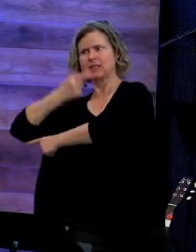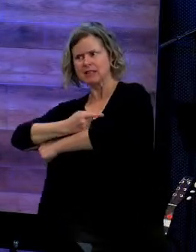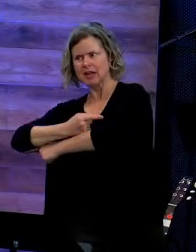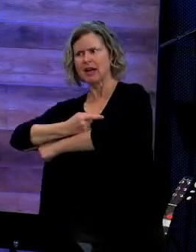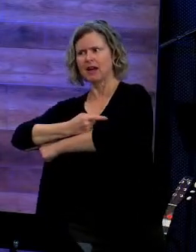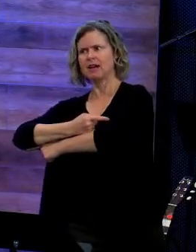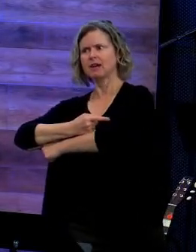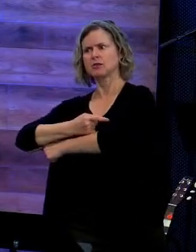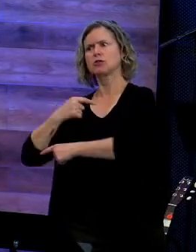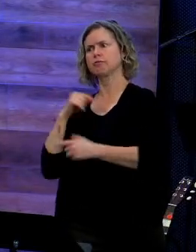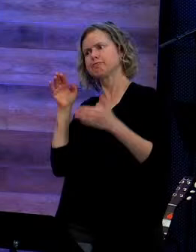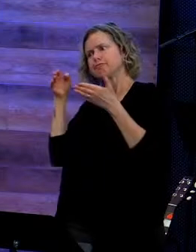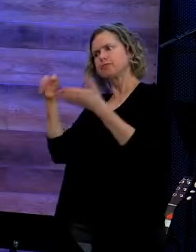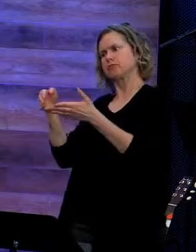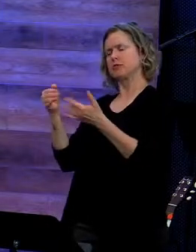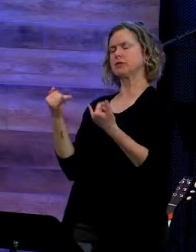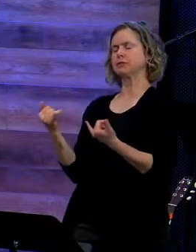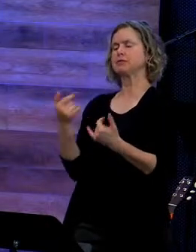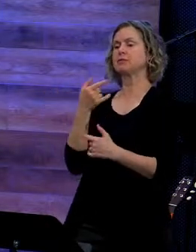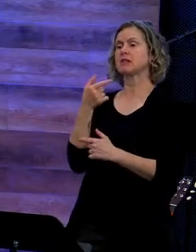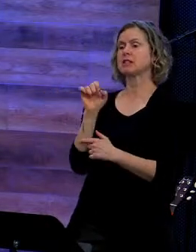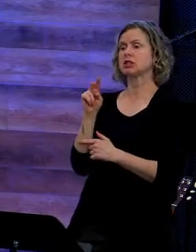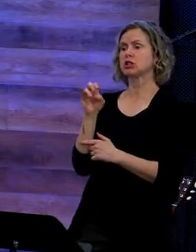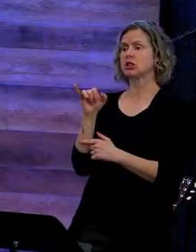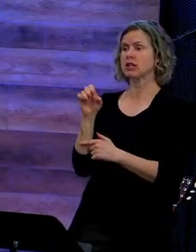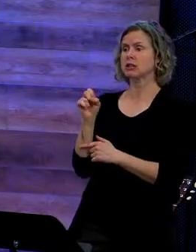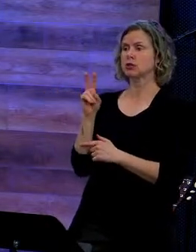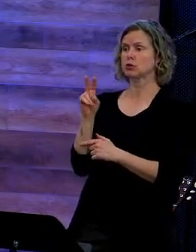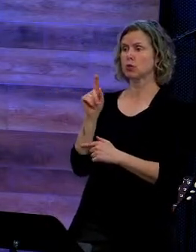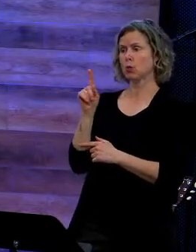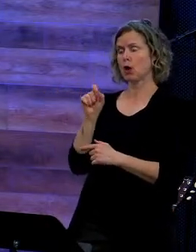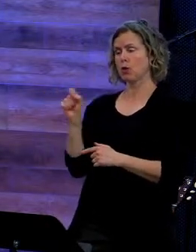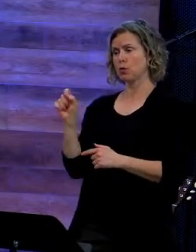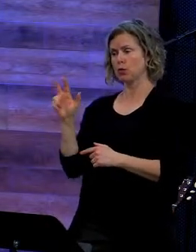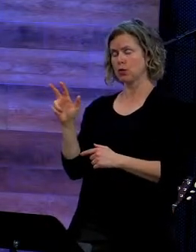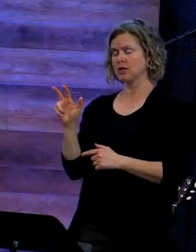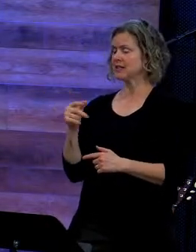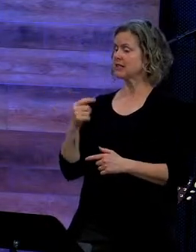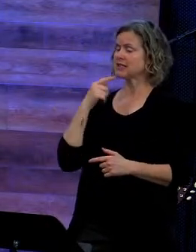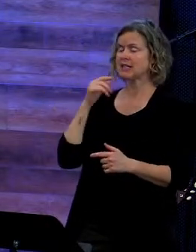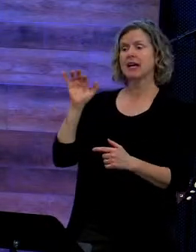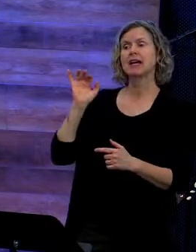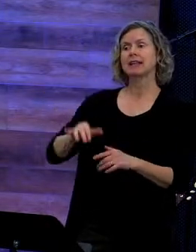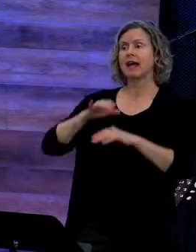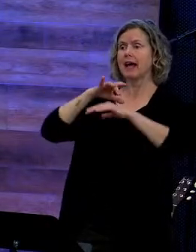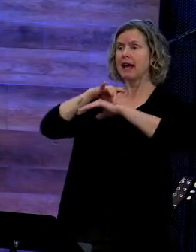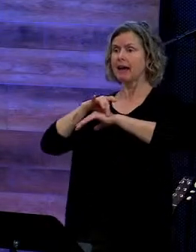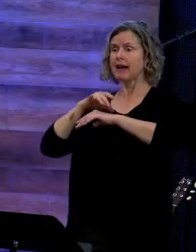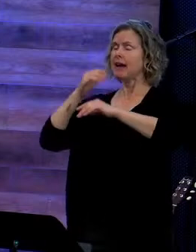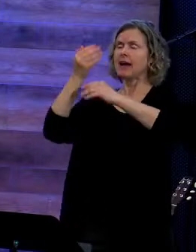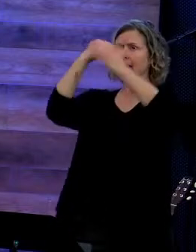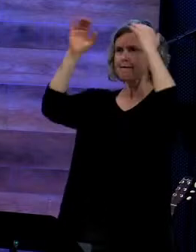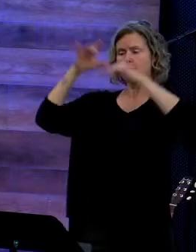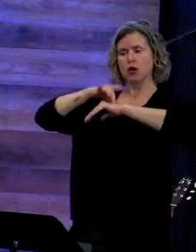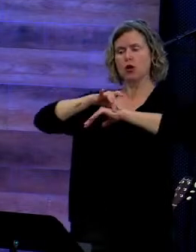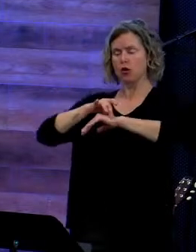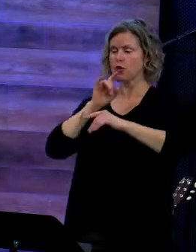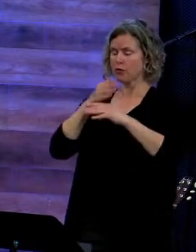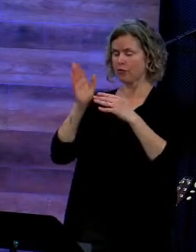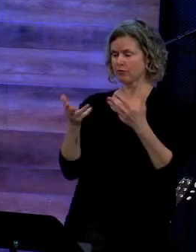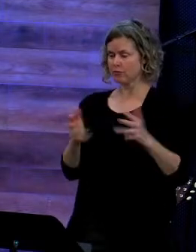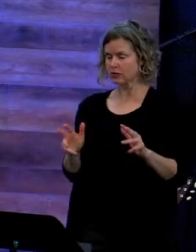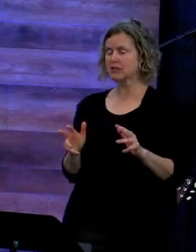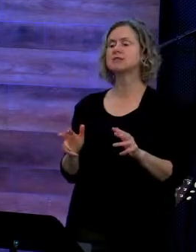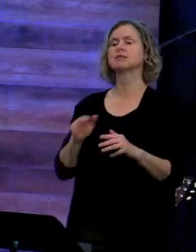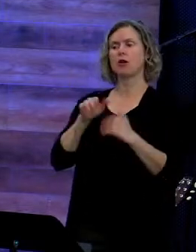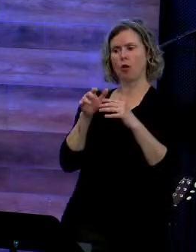Genesis 2, 1 through 3. Thus the heavens and the earth were finished, and all the host of them. And on the